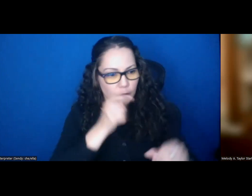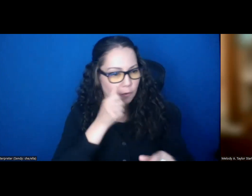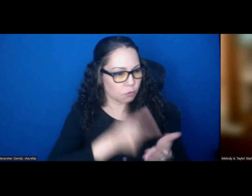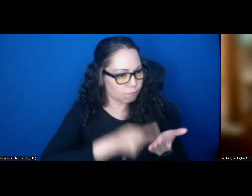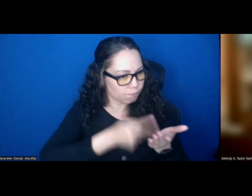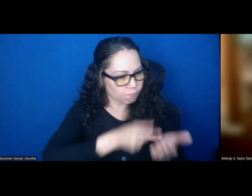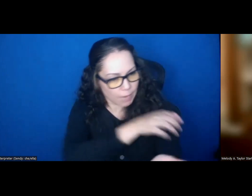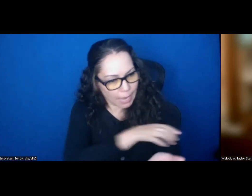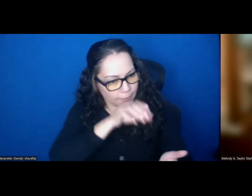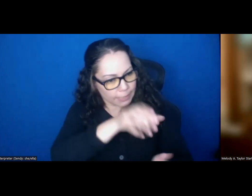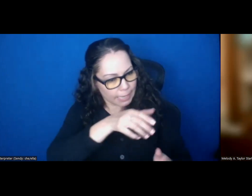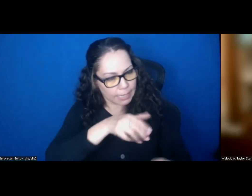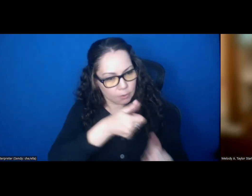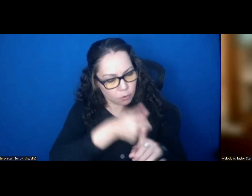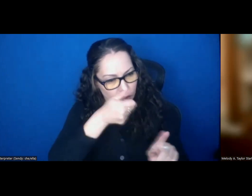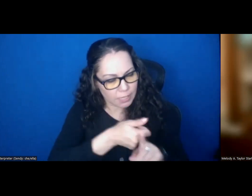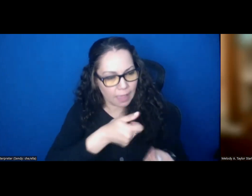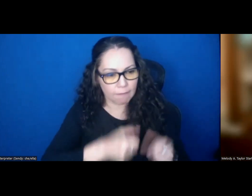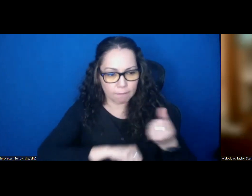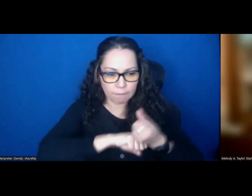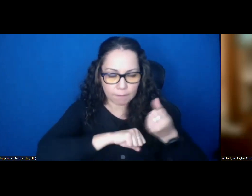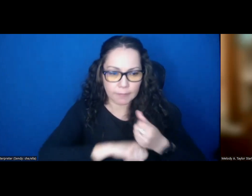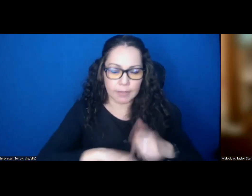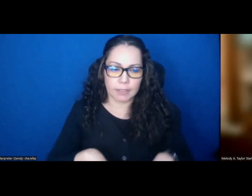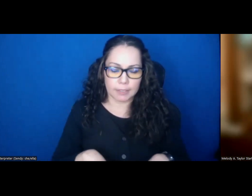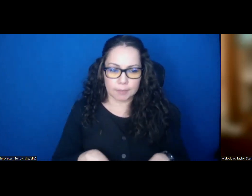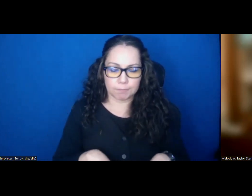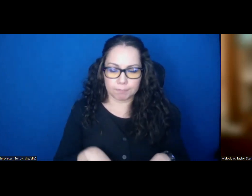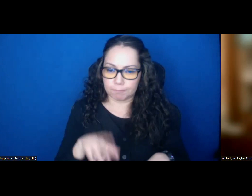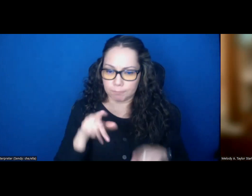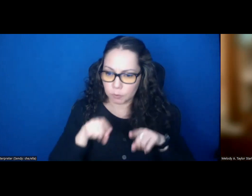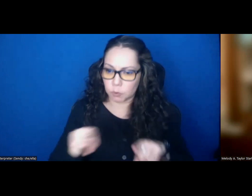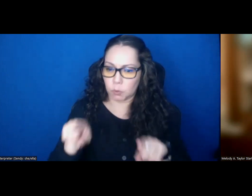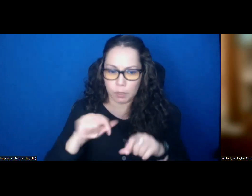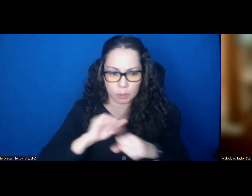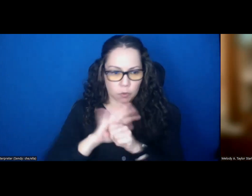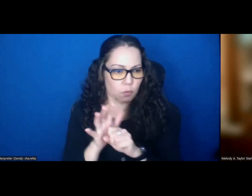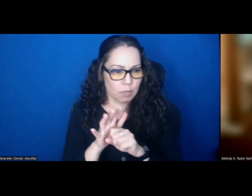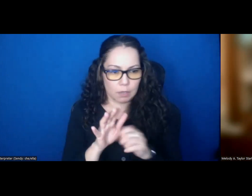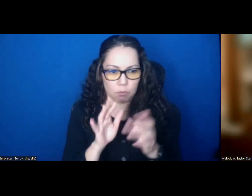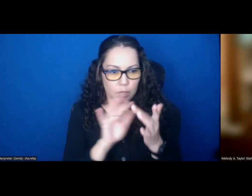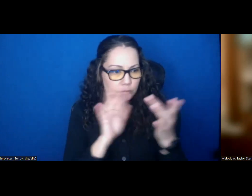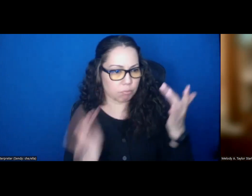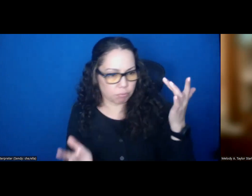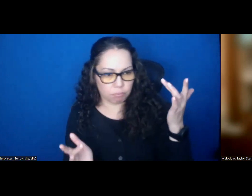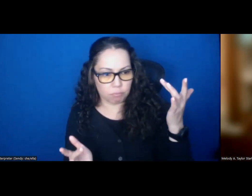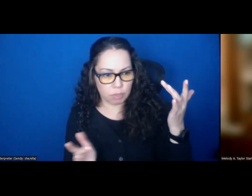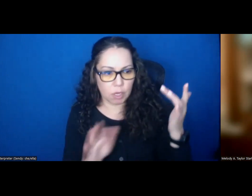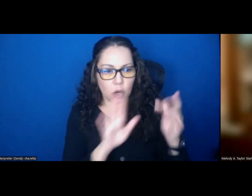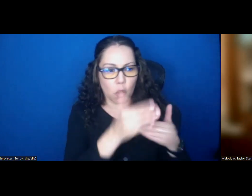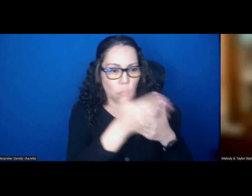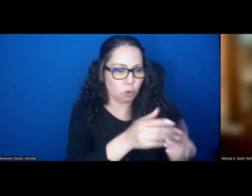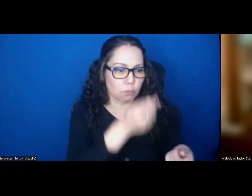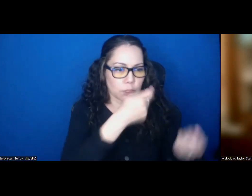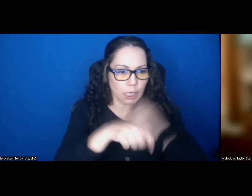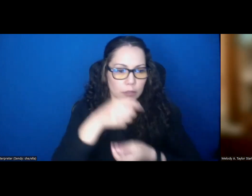to learn to advocate for herself. During COVID, we lost contact with each other. Her rooms kept changing. And